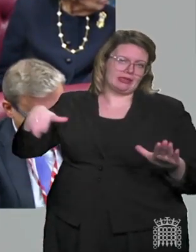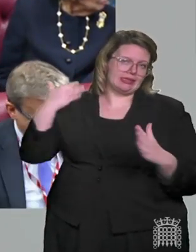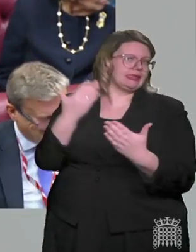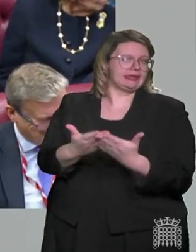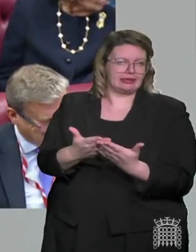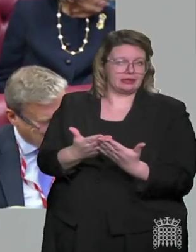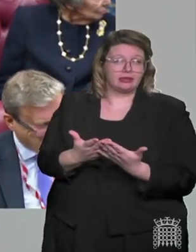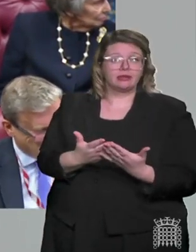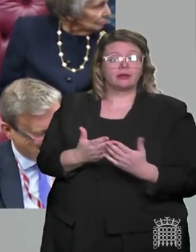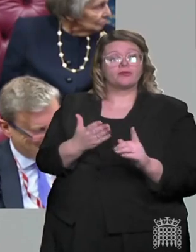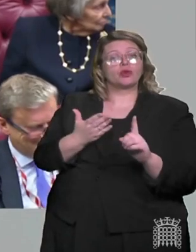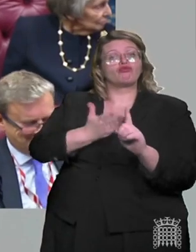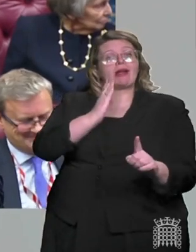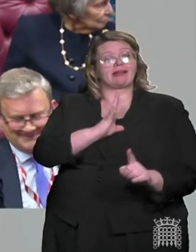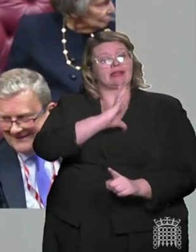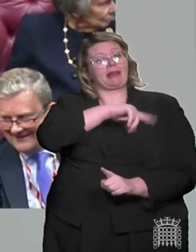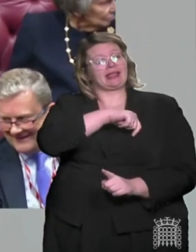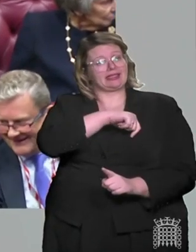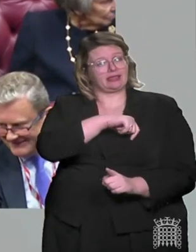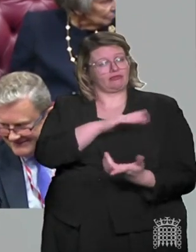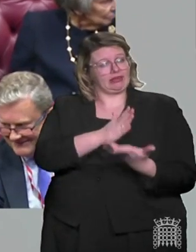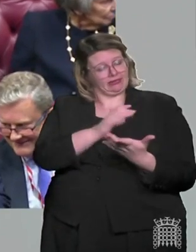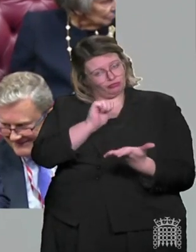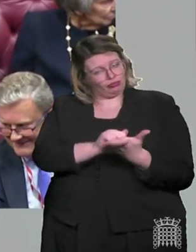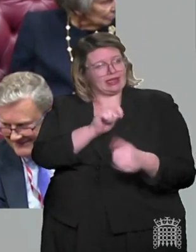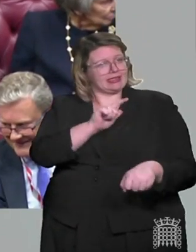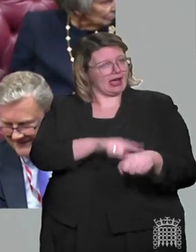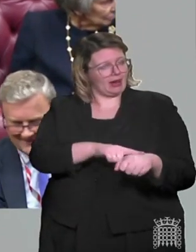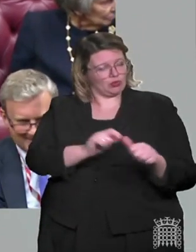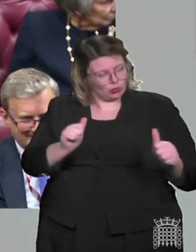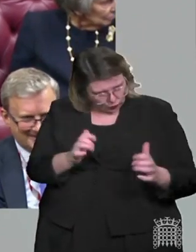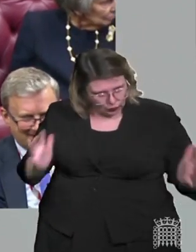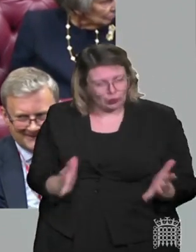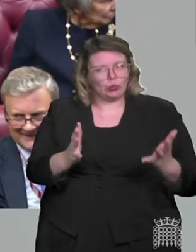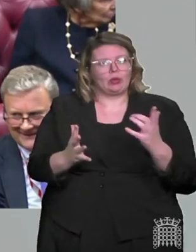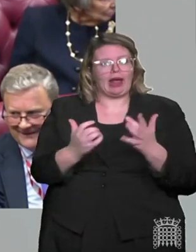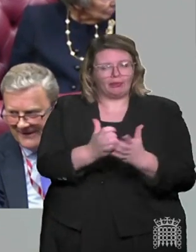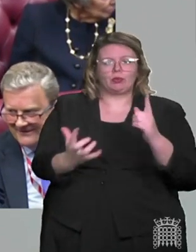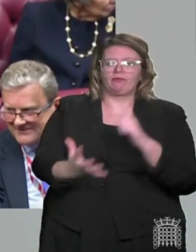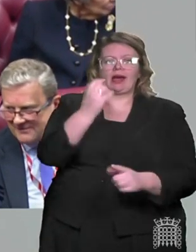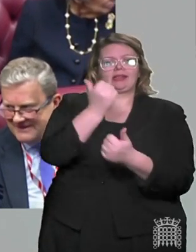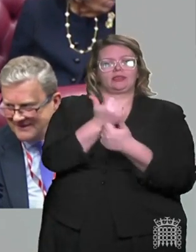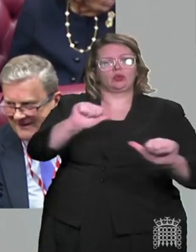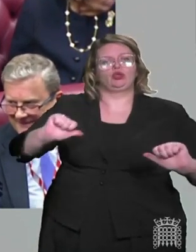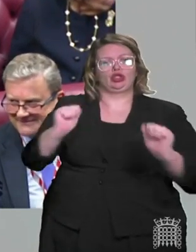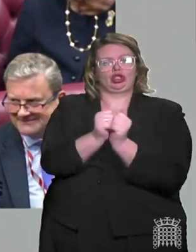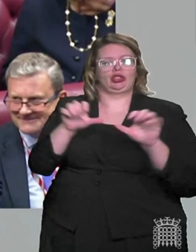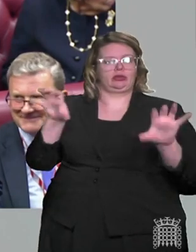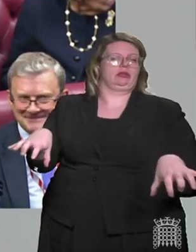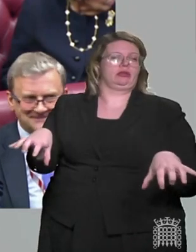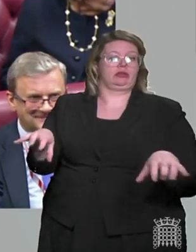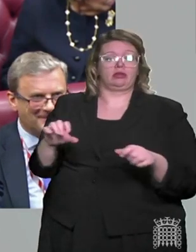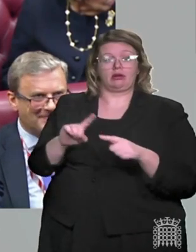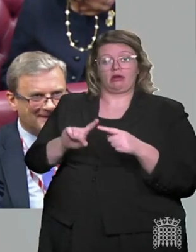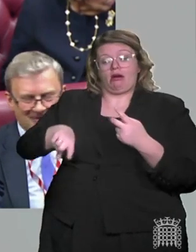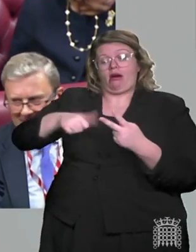should come when it gives the maximum impetus and input to a solution, after that, the Americans announced that